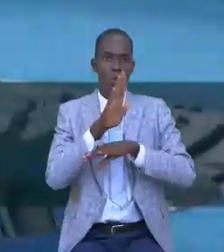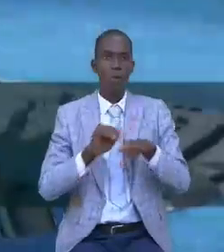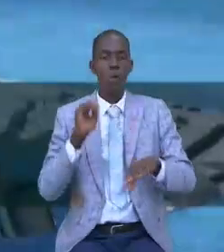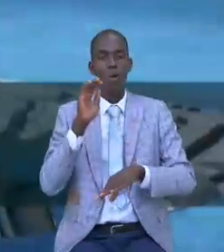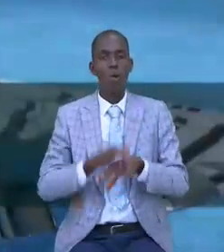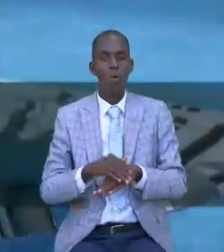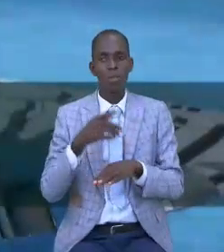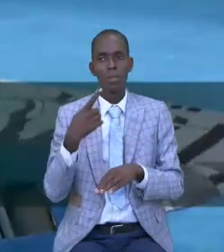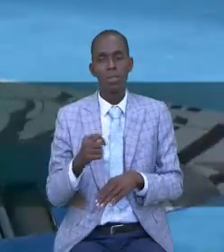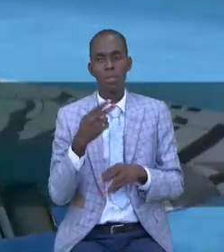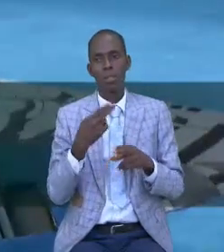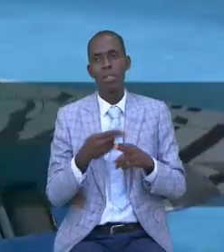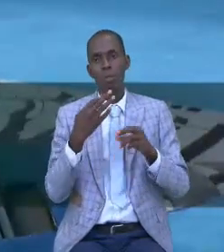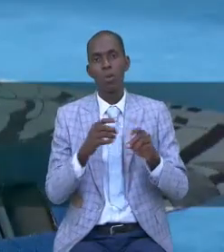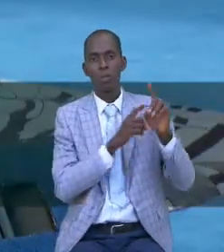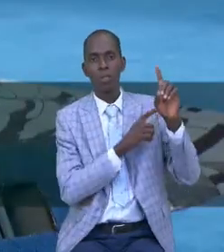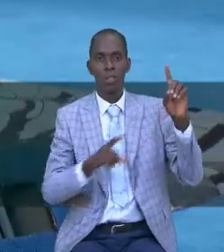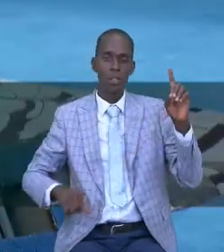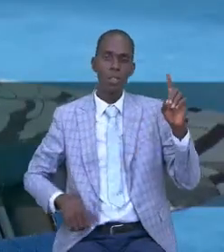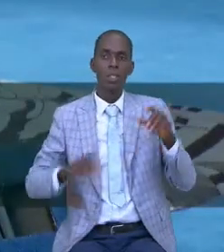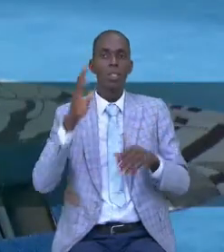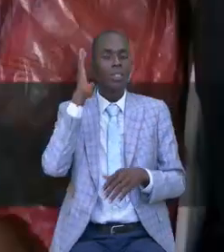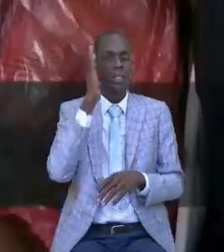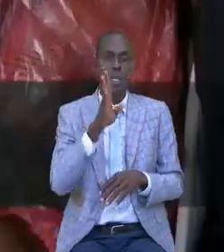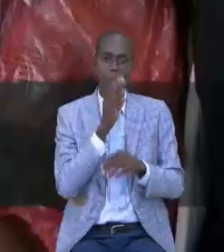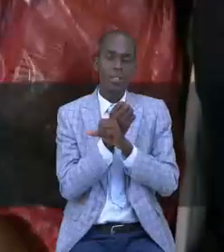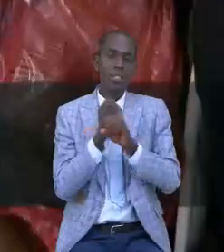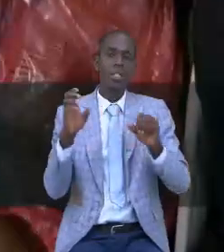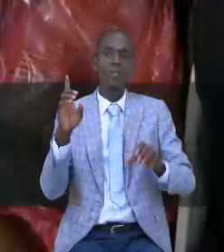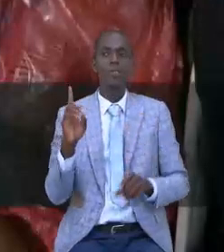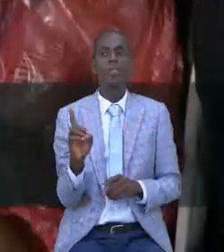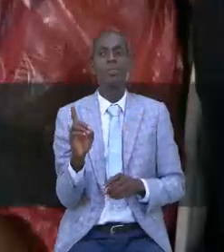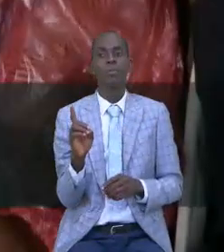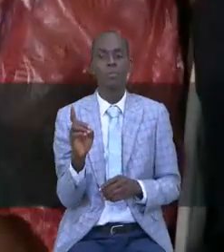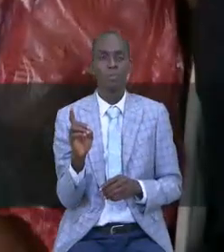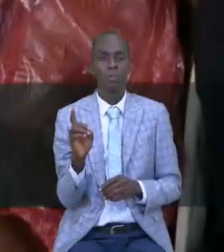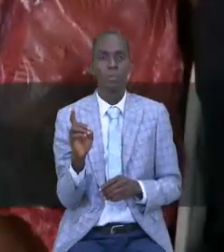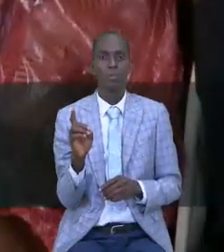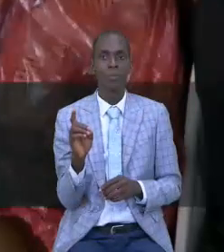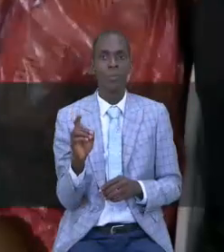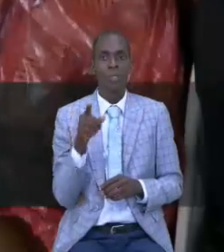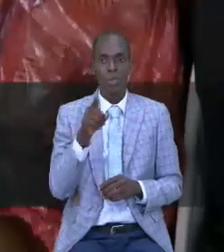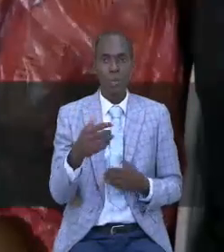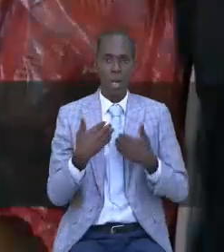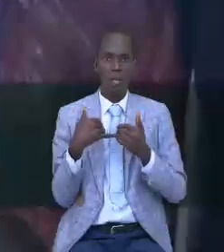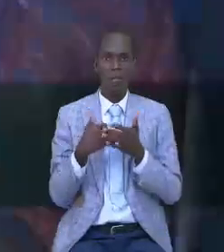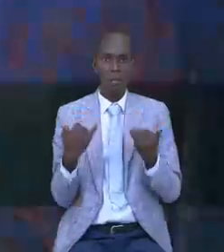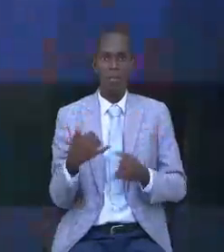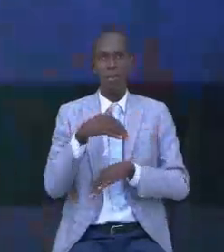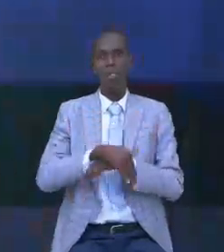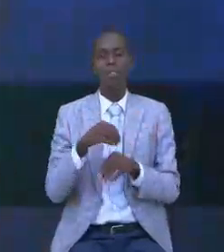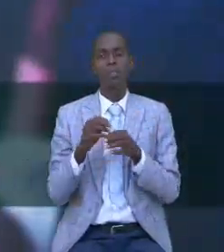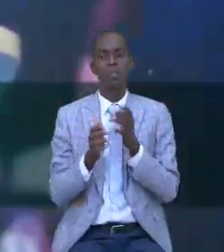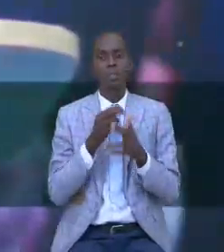the name of the Lord, tell me, shall be saved. You have it tonight. Look